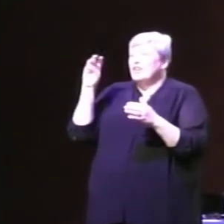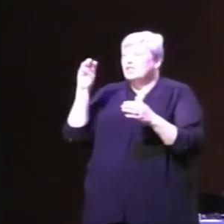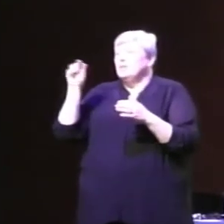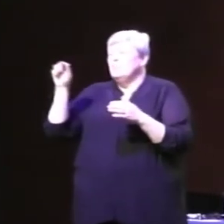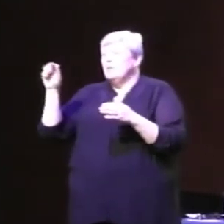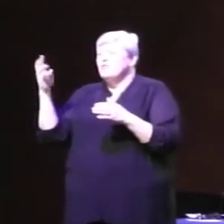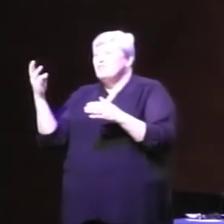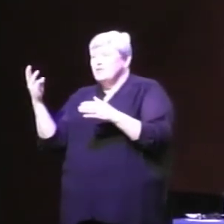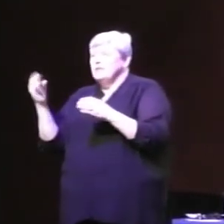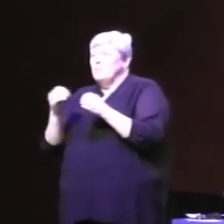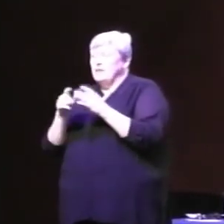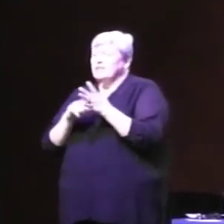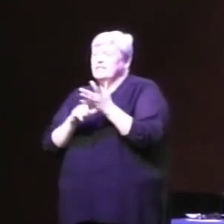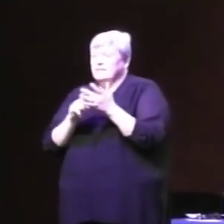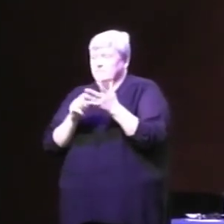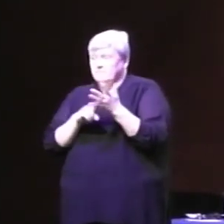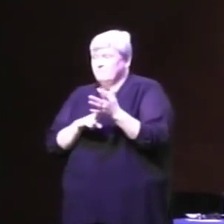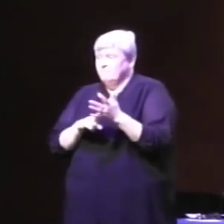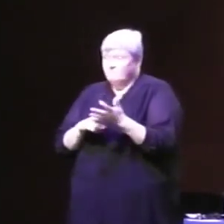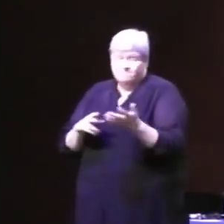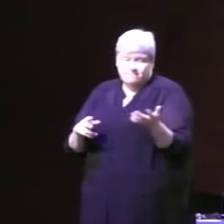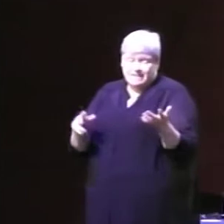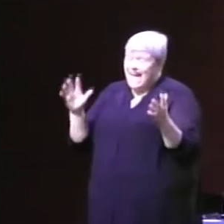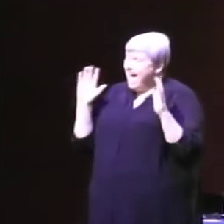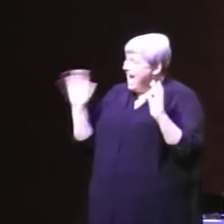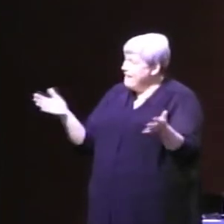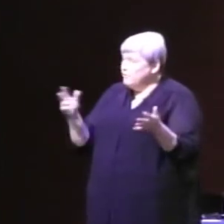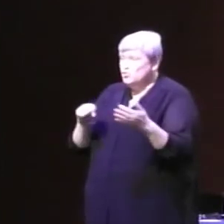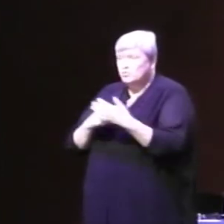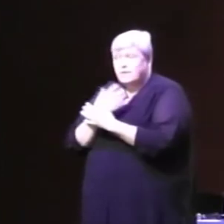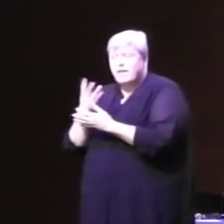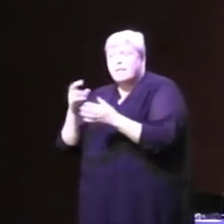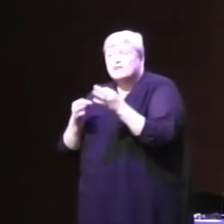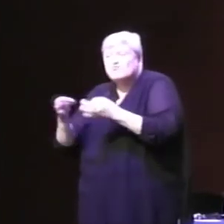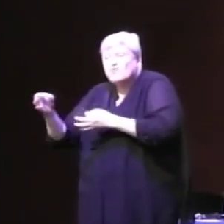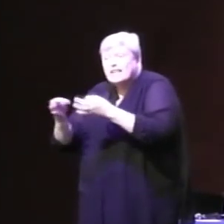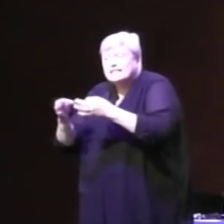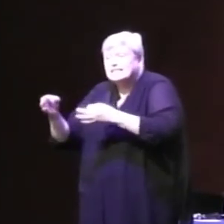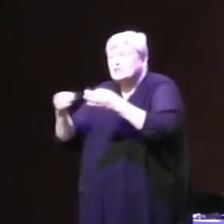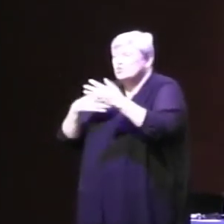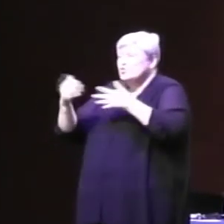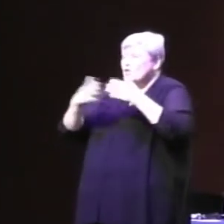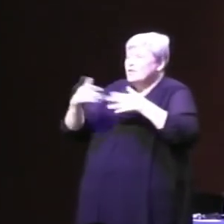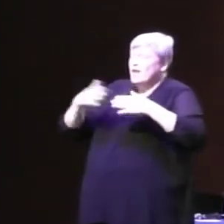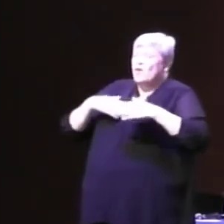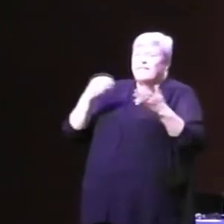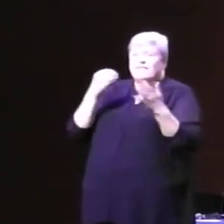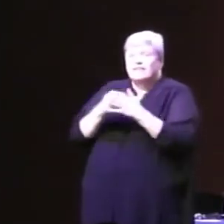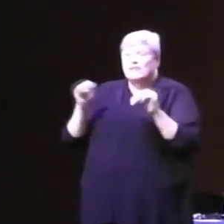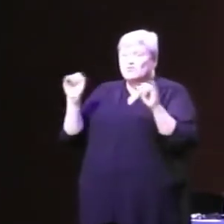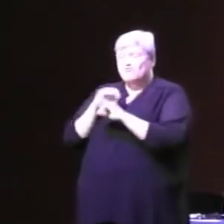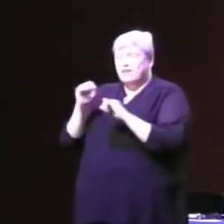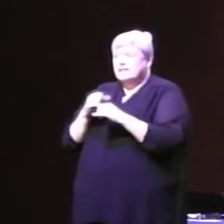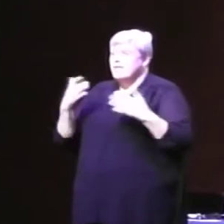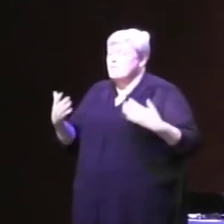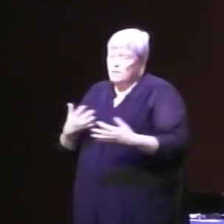2042. So in this context, we must develop a strategy to effectively address the current financial crisis, and a number of options should